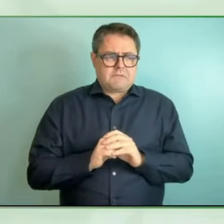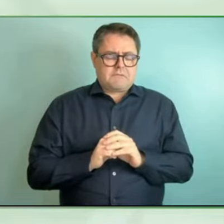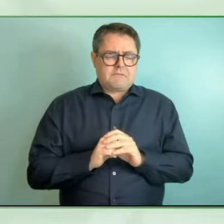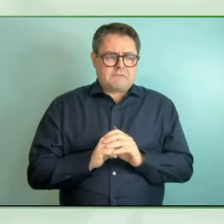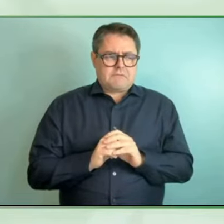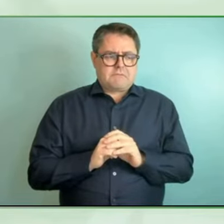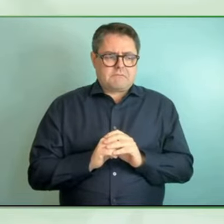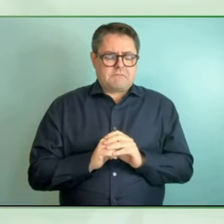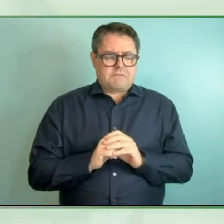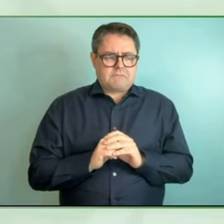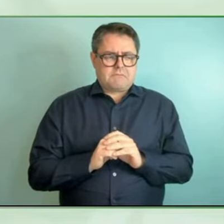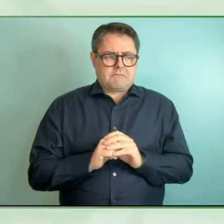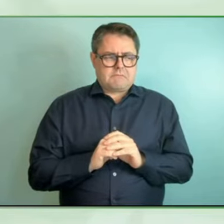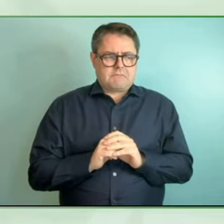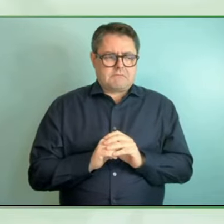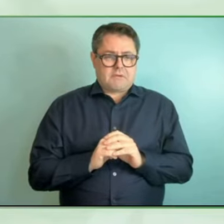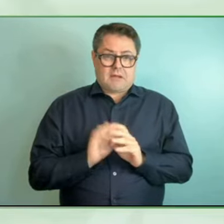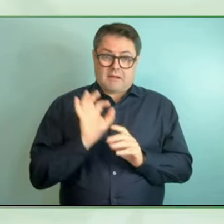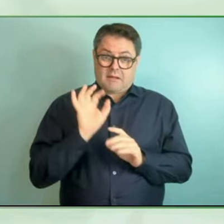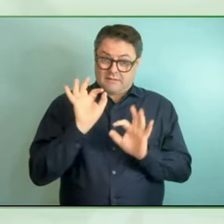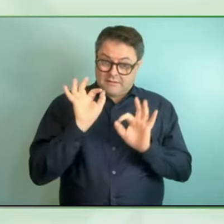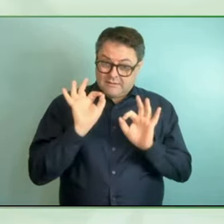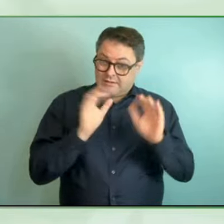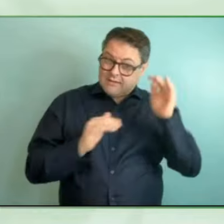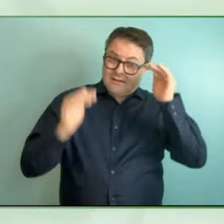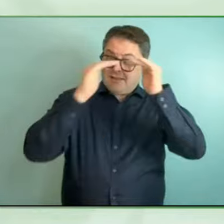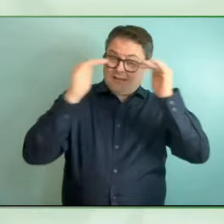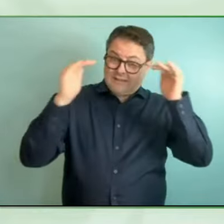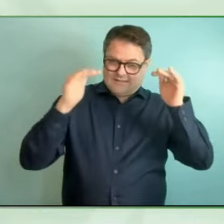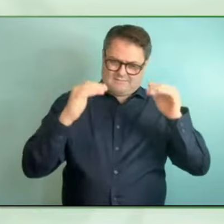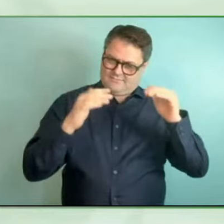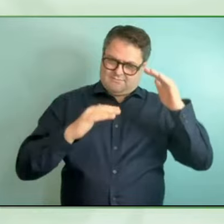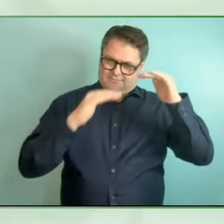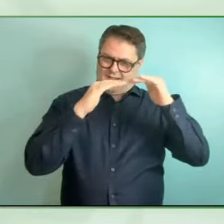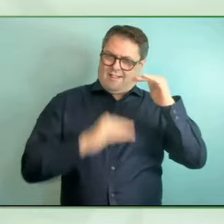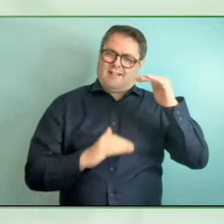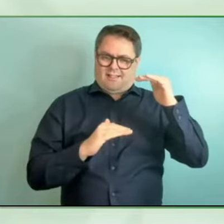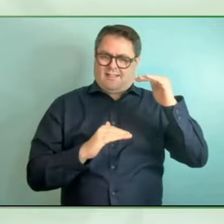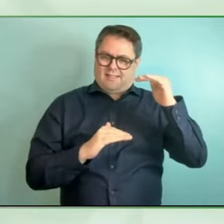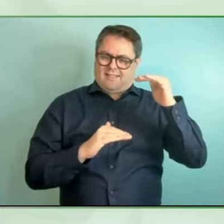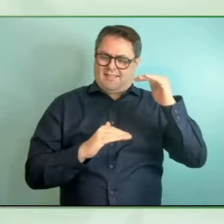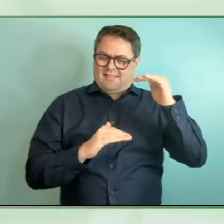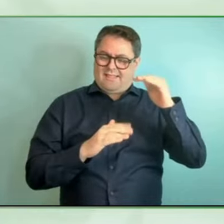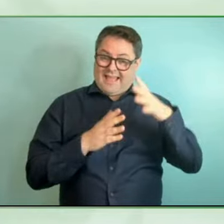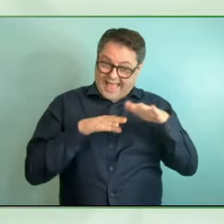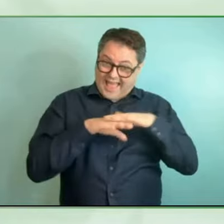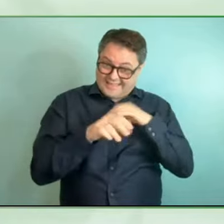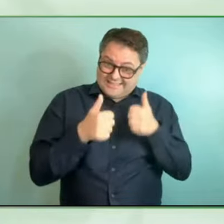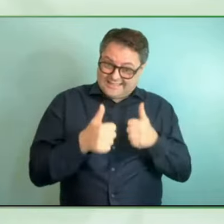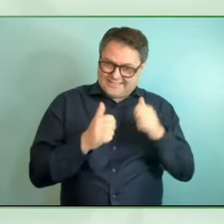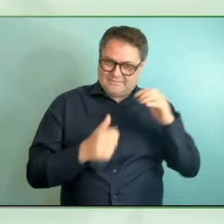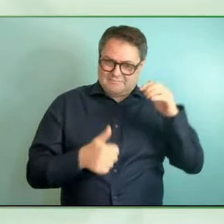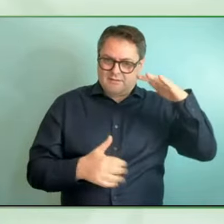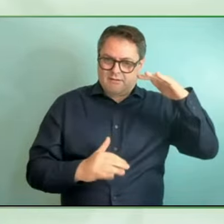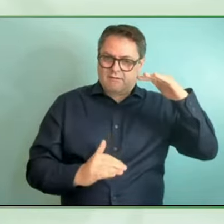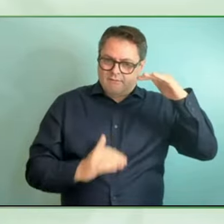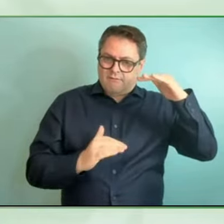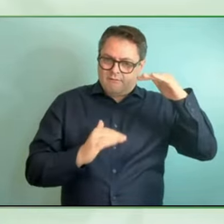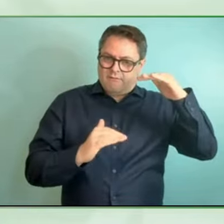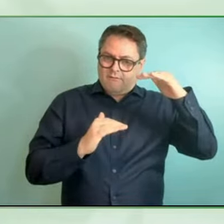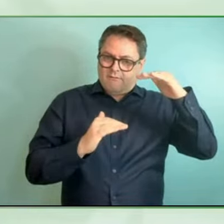it's still not enough. It's still far from enough. And what I can see is that a lot of students